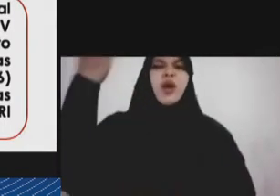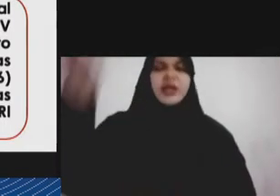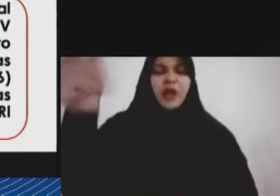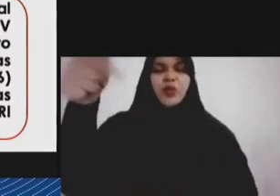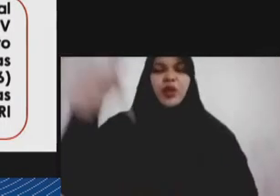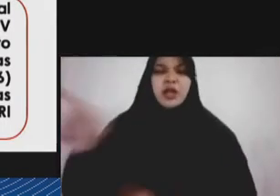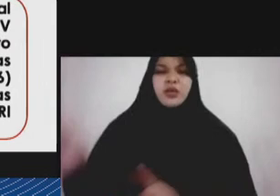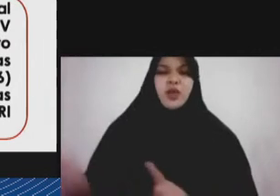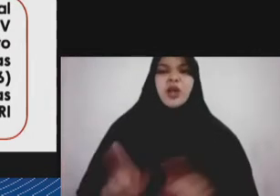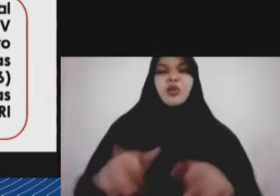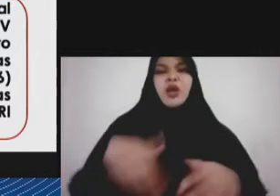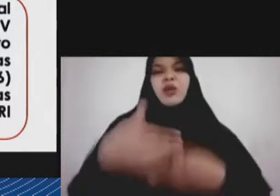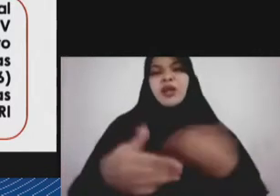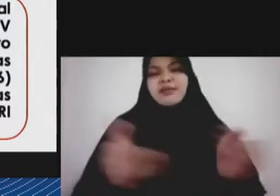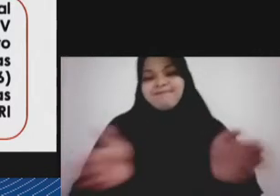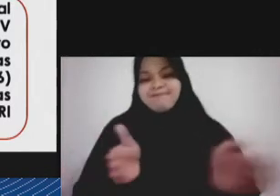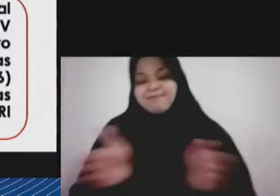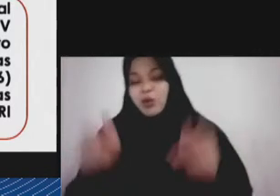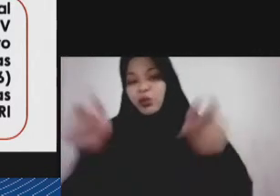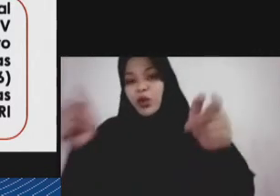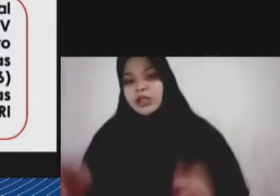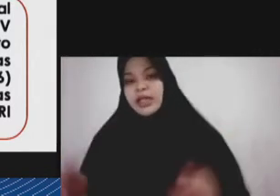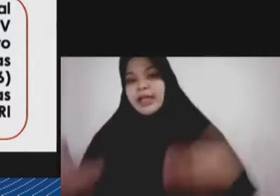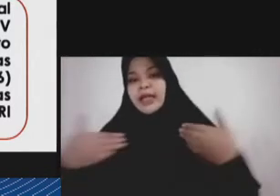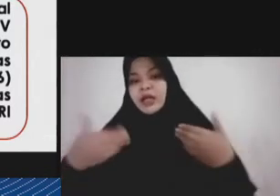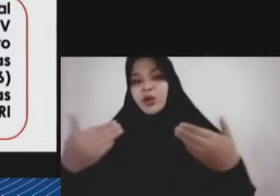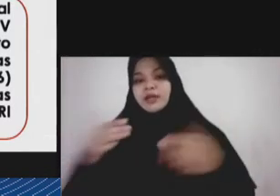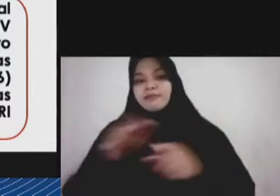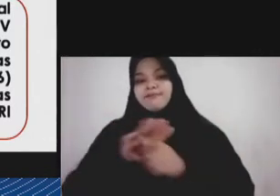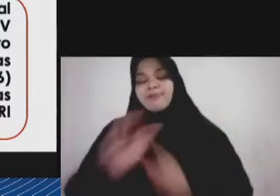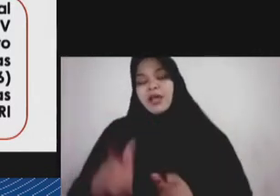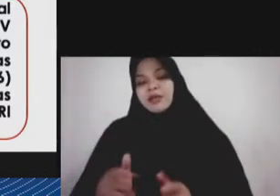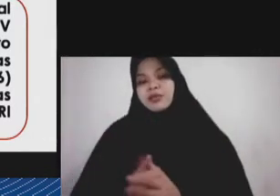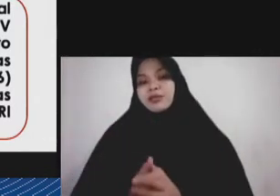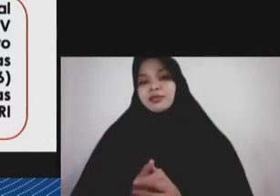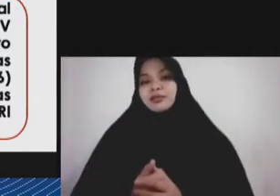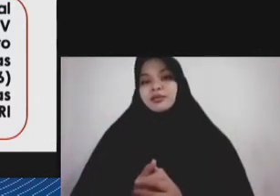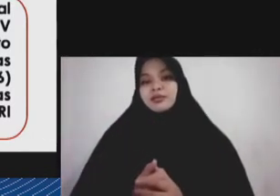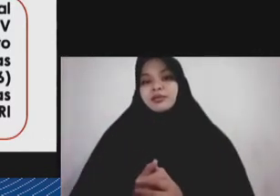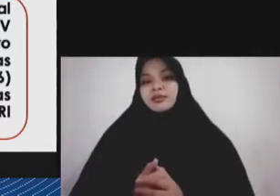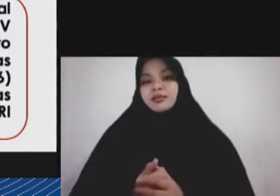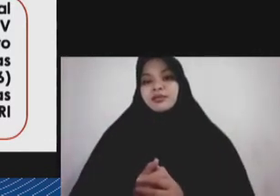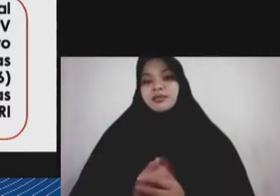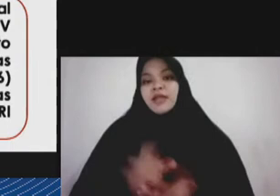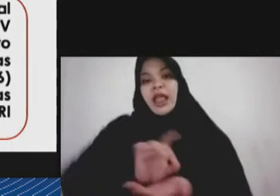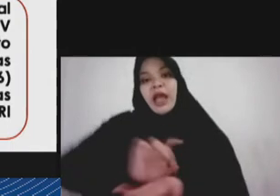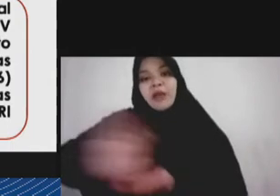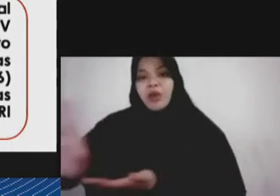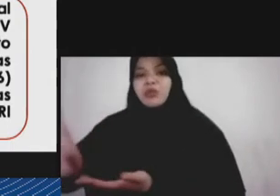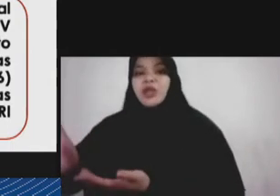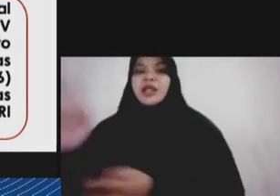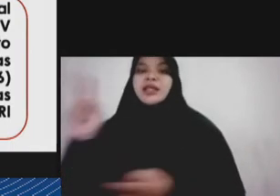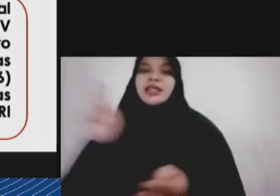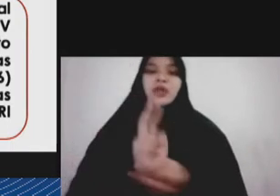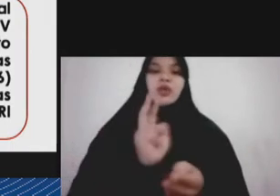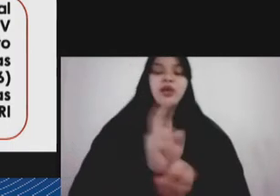must be carried out by hastening the passing of the bill on the elimination of sexual violence, which